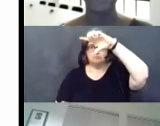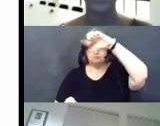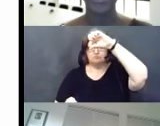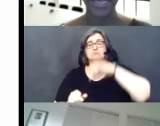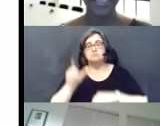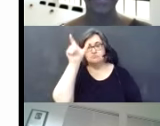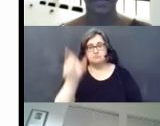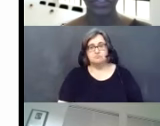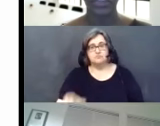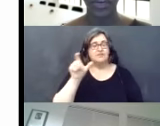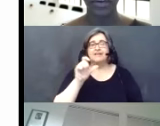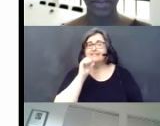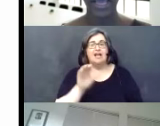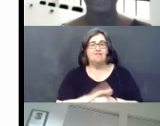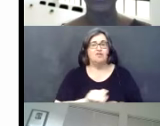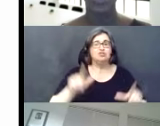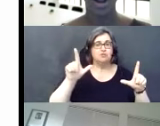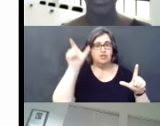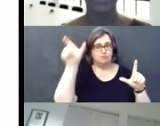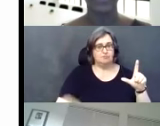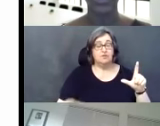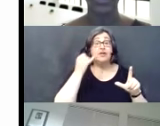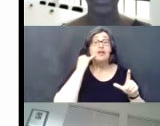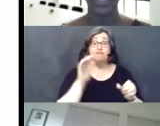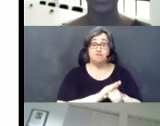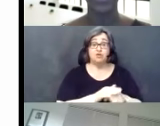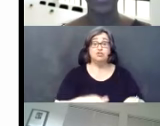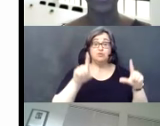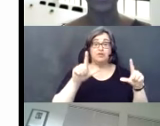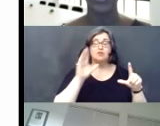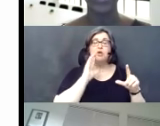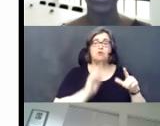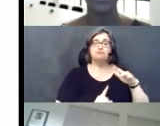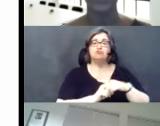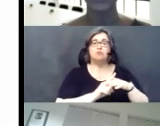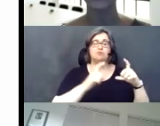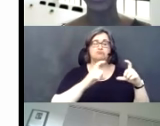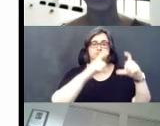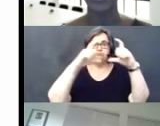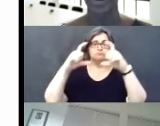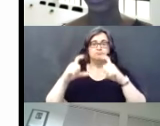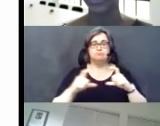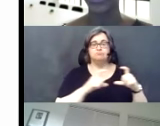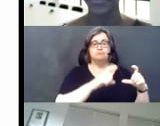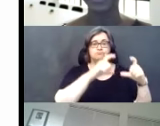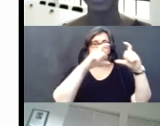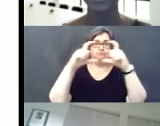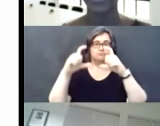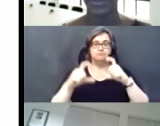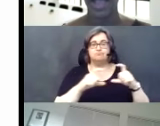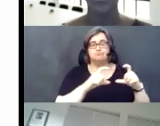right if you are not in full screen. If you are in full screen, it will appear in a window that you can move around your